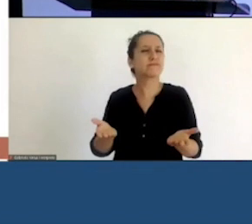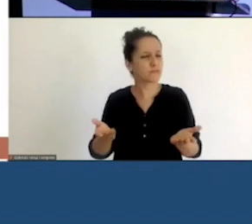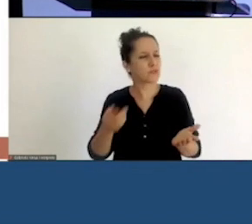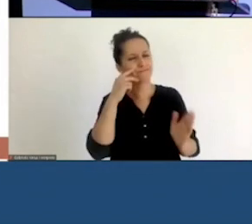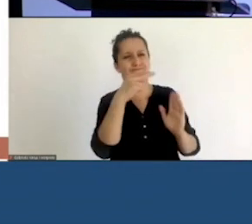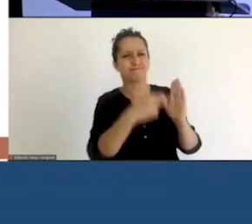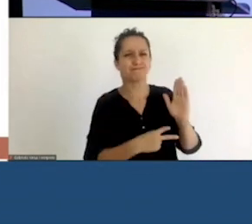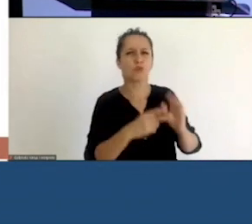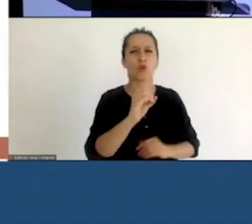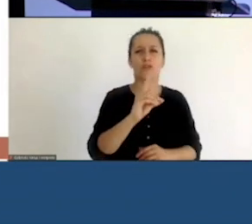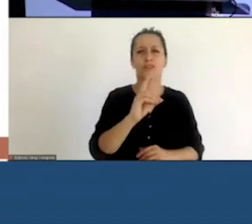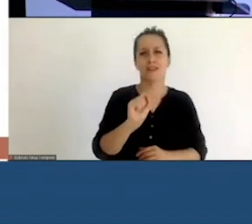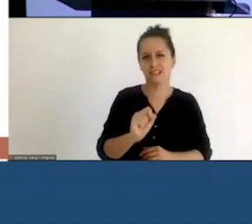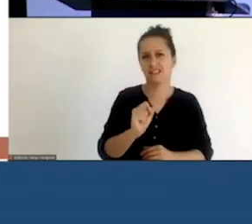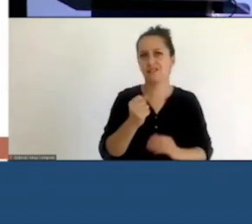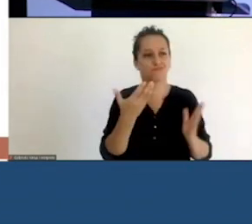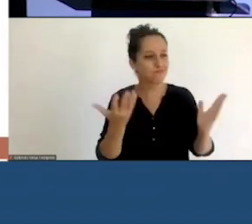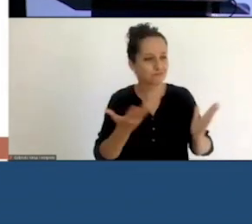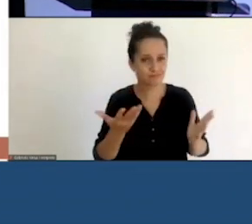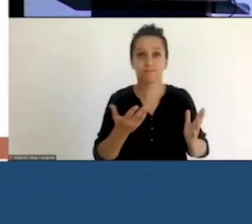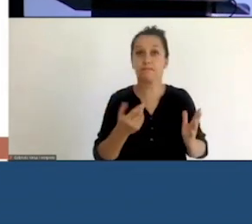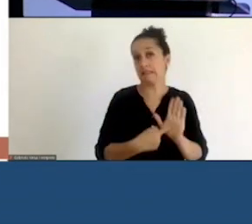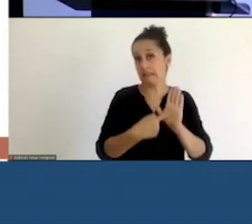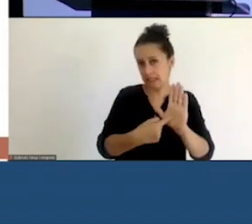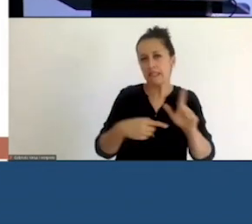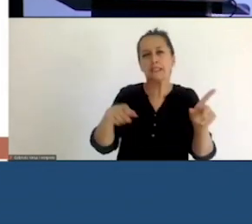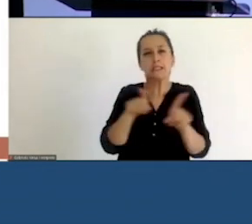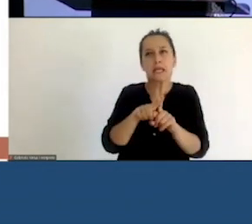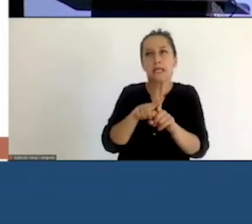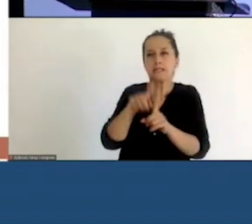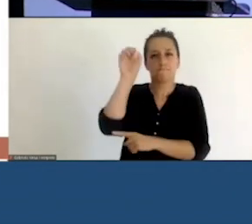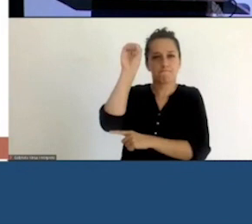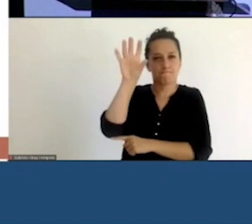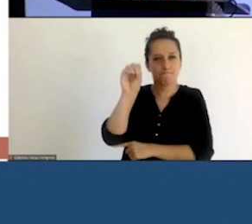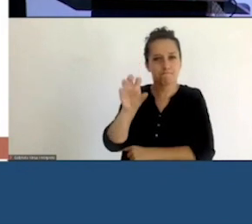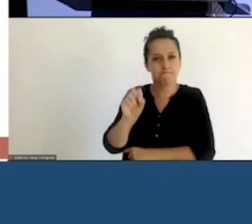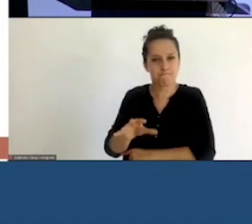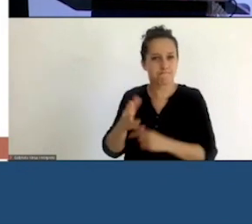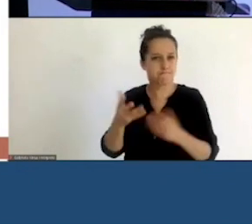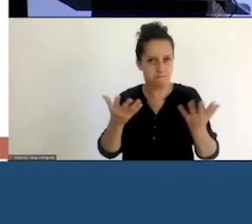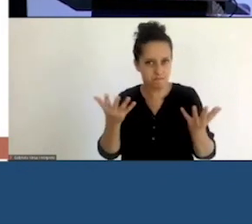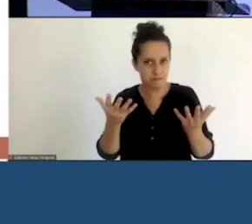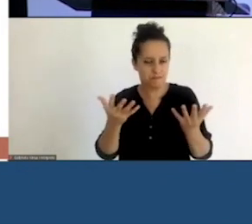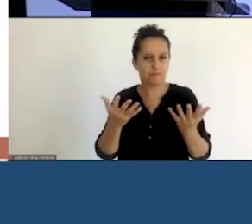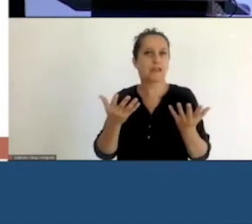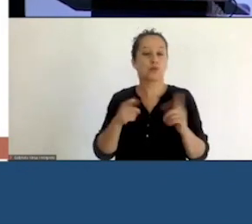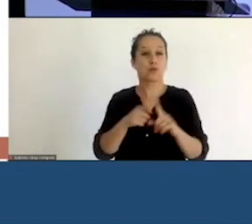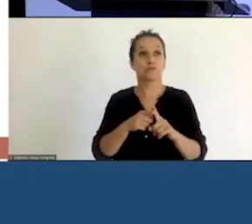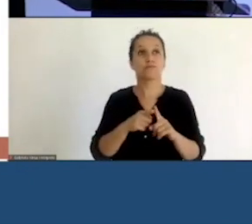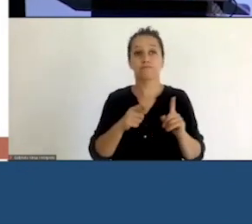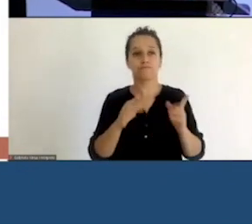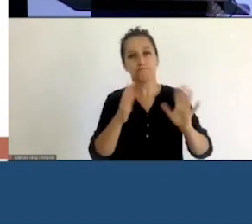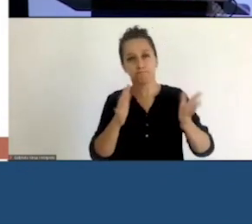how do we view these SDG indicators? The report is a sort of traffic light where we show that